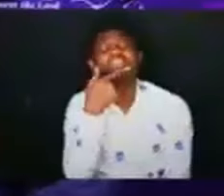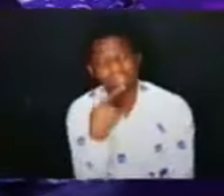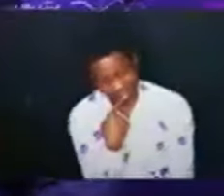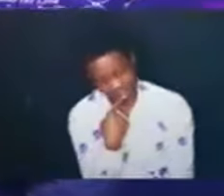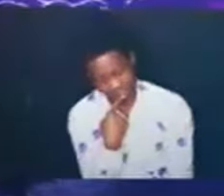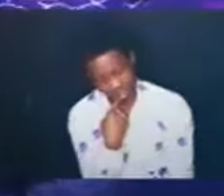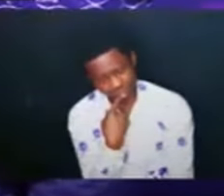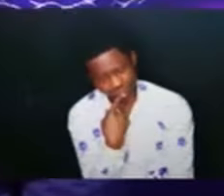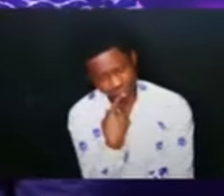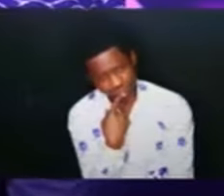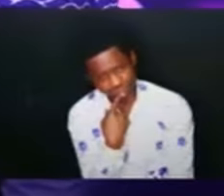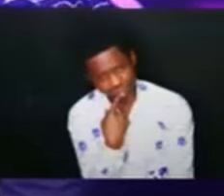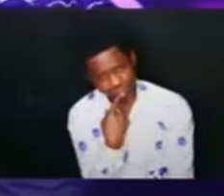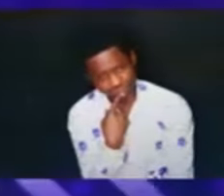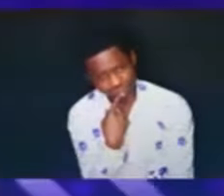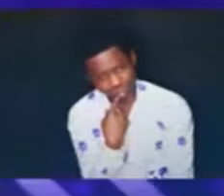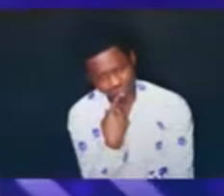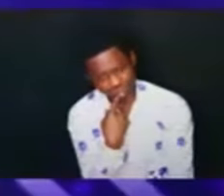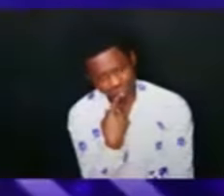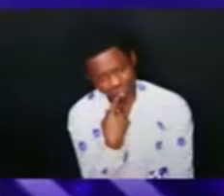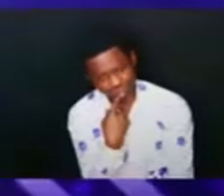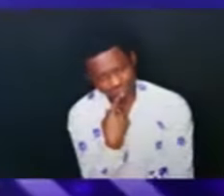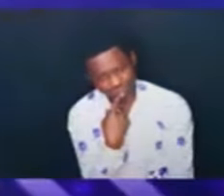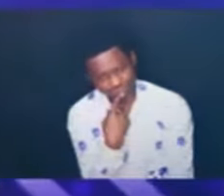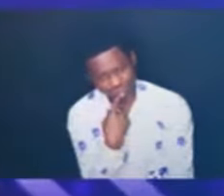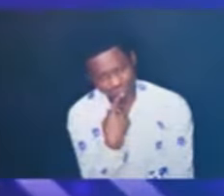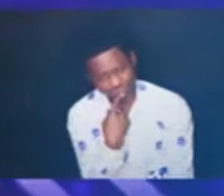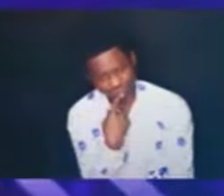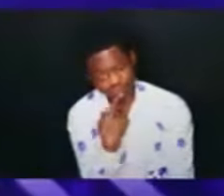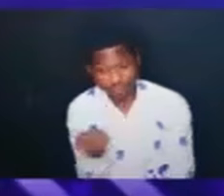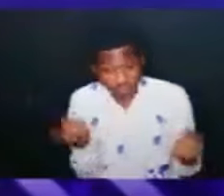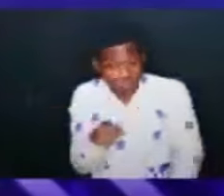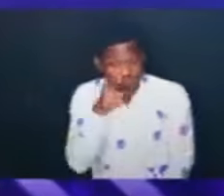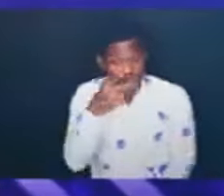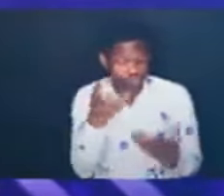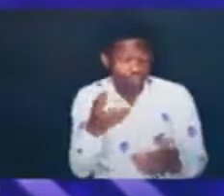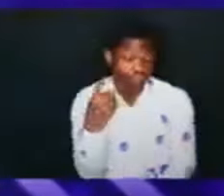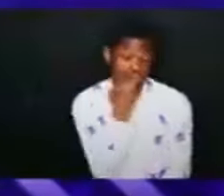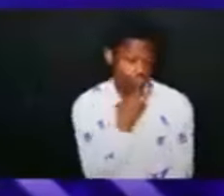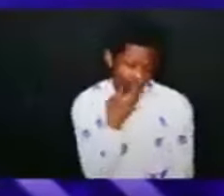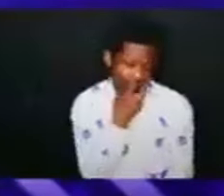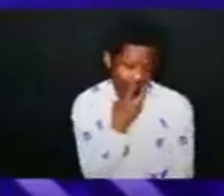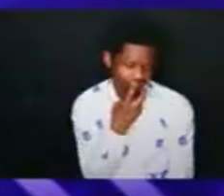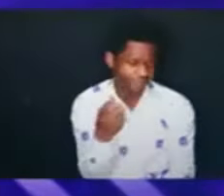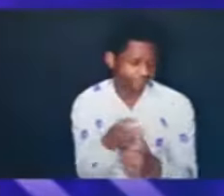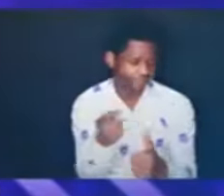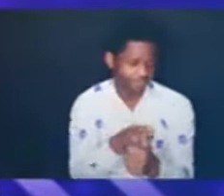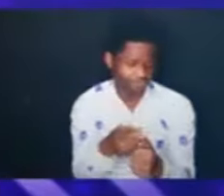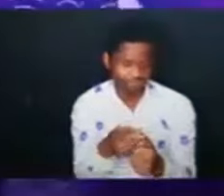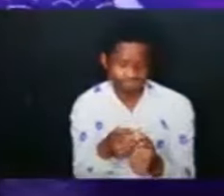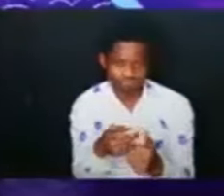no ensem. So, when you want to speak, look over your